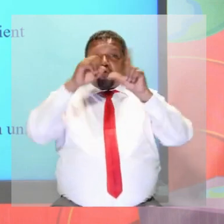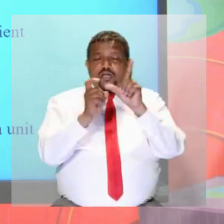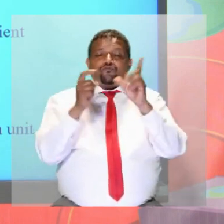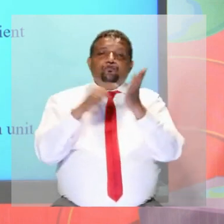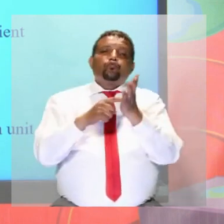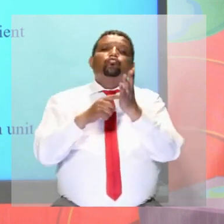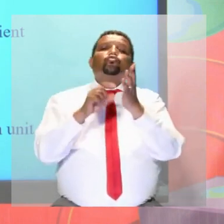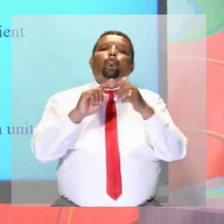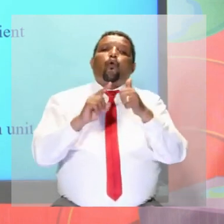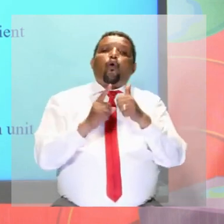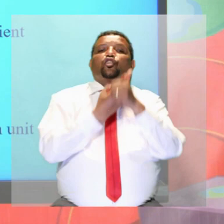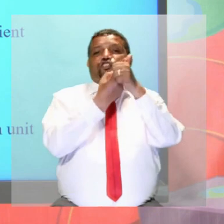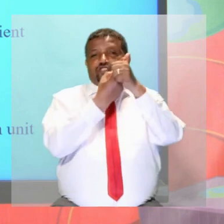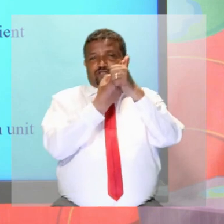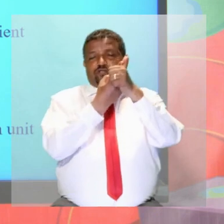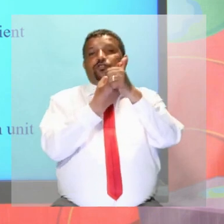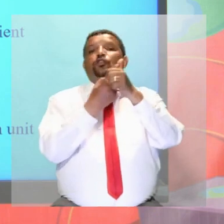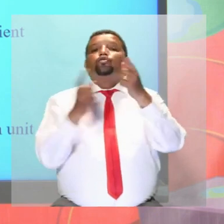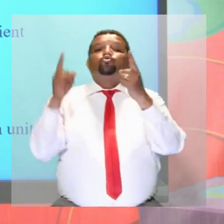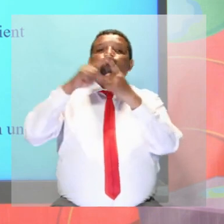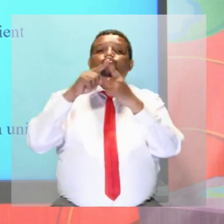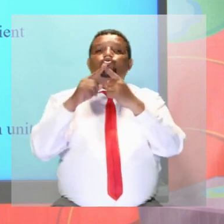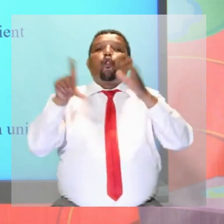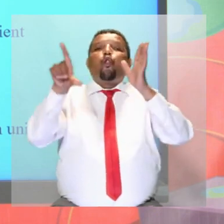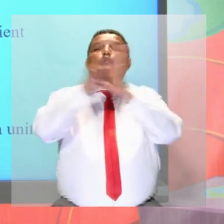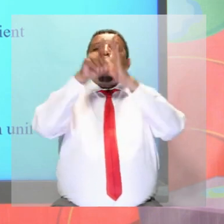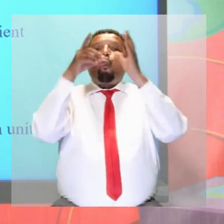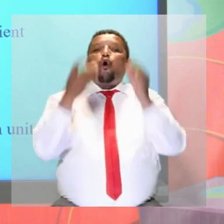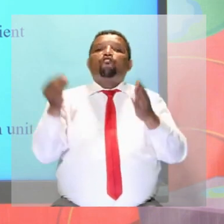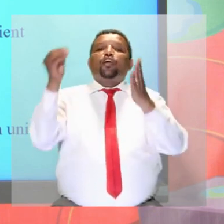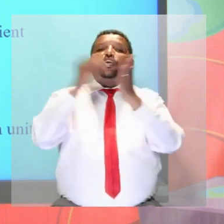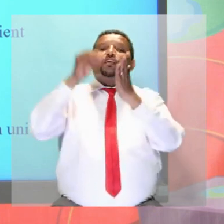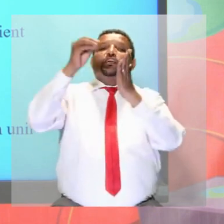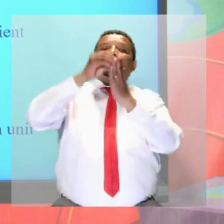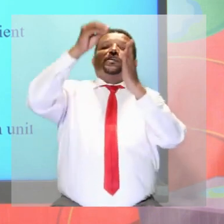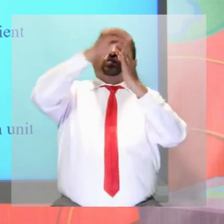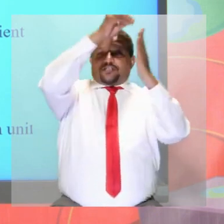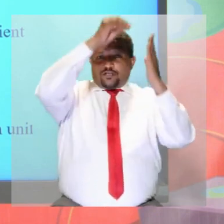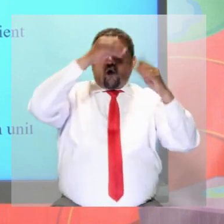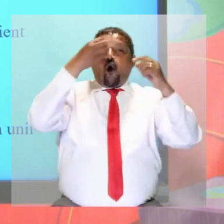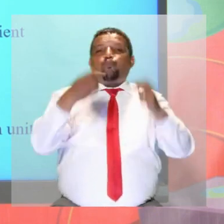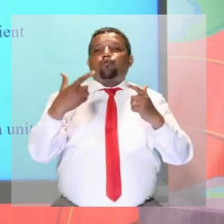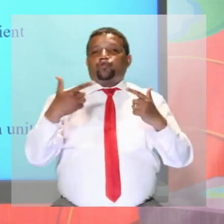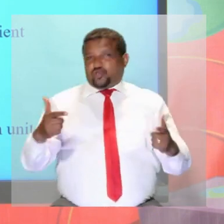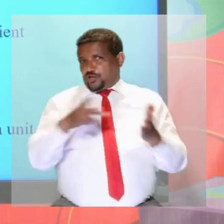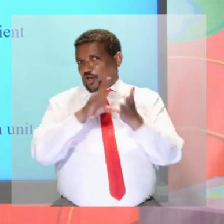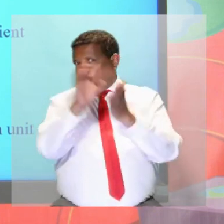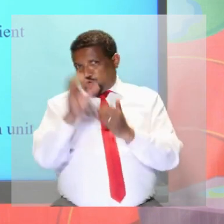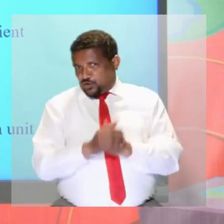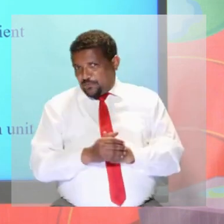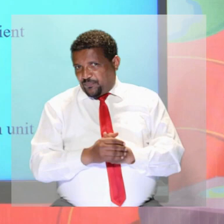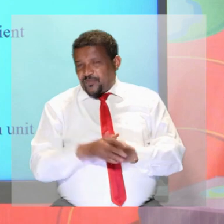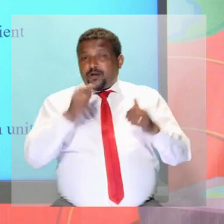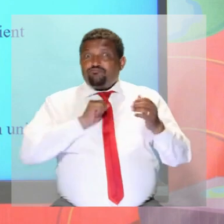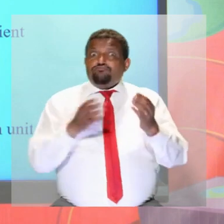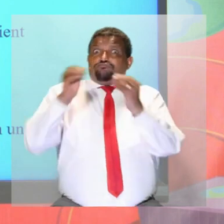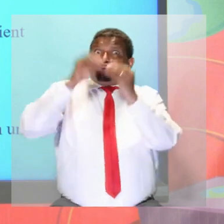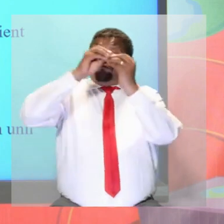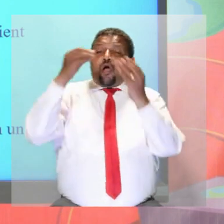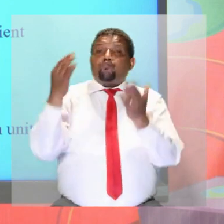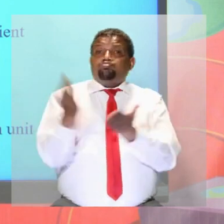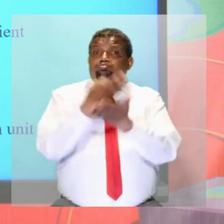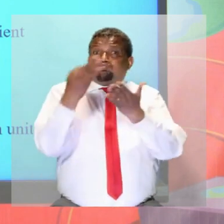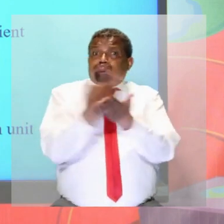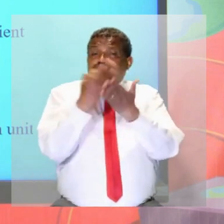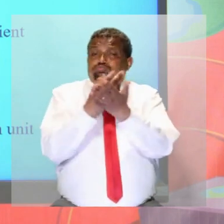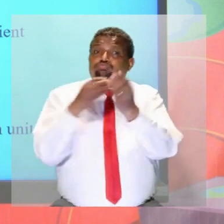origin due to the law of increasing opportunity cost. That means as we produce more and more of a